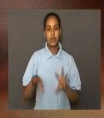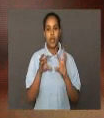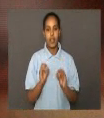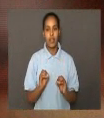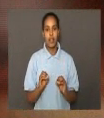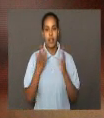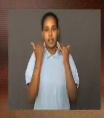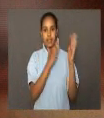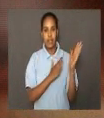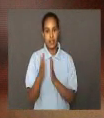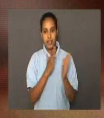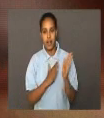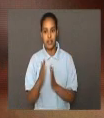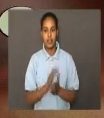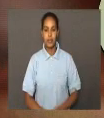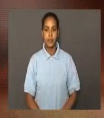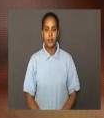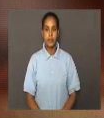Students, let's get ready.